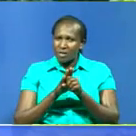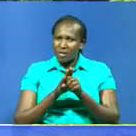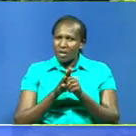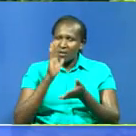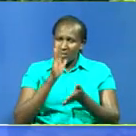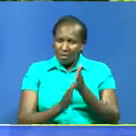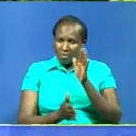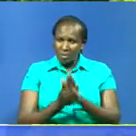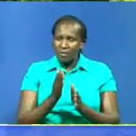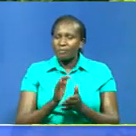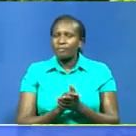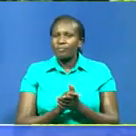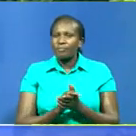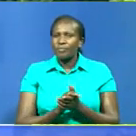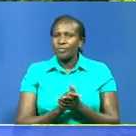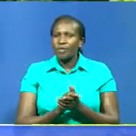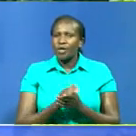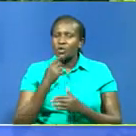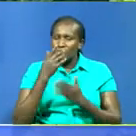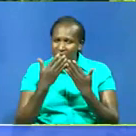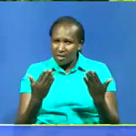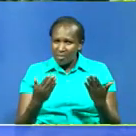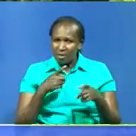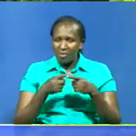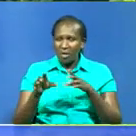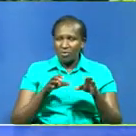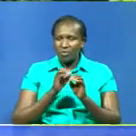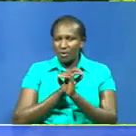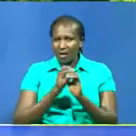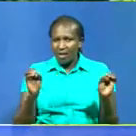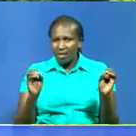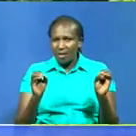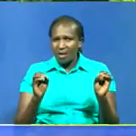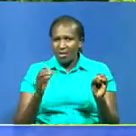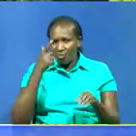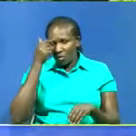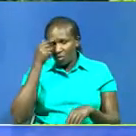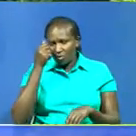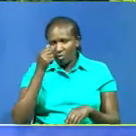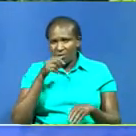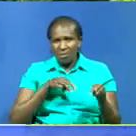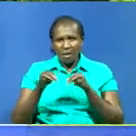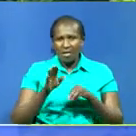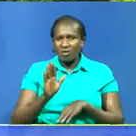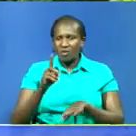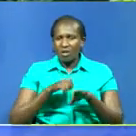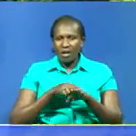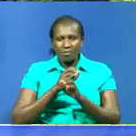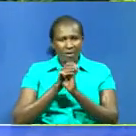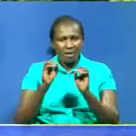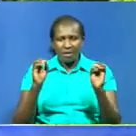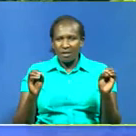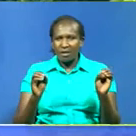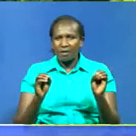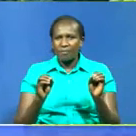empty. You say something, you don't do it. Why? You don't manage your time well. So unakuta, even keeping covenant with